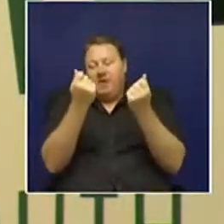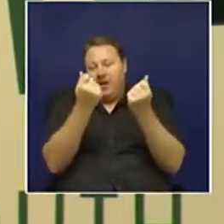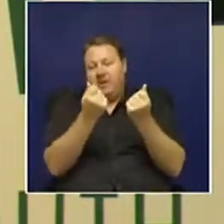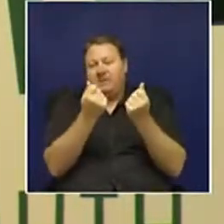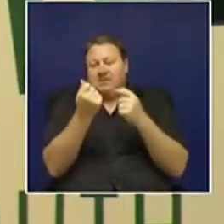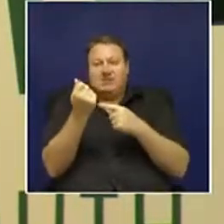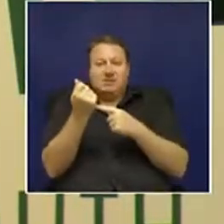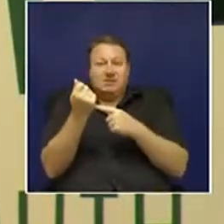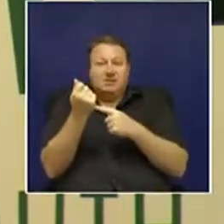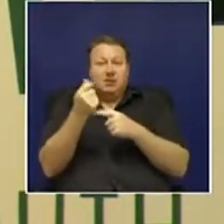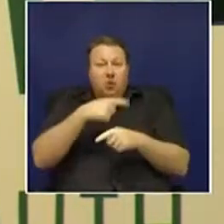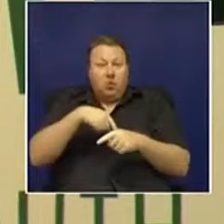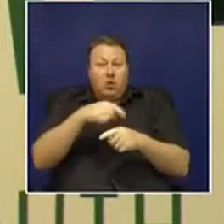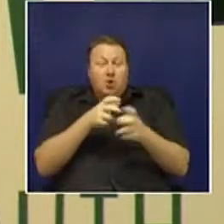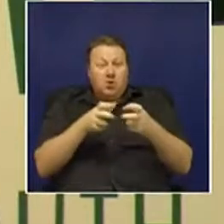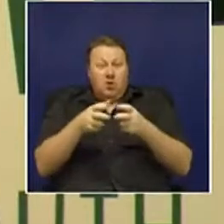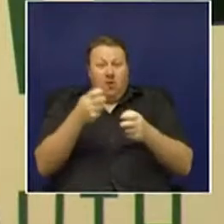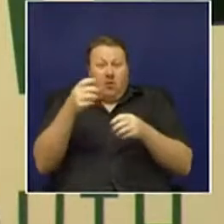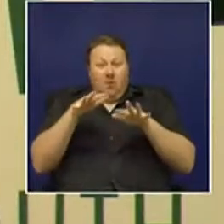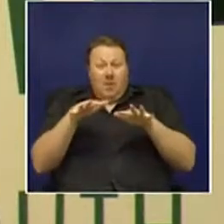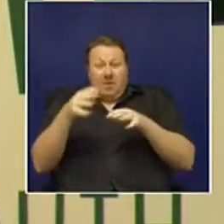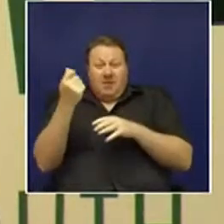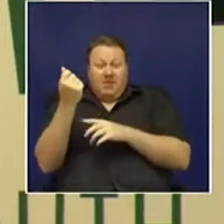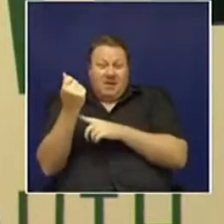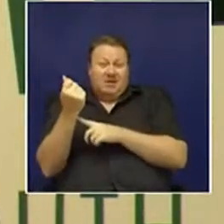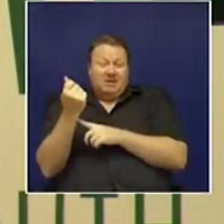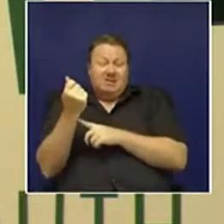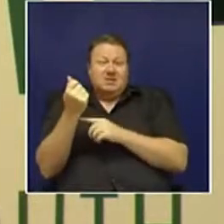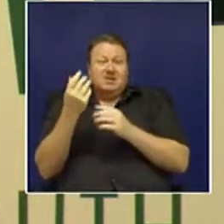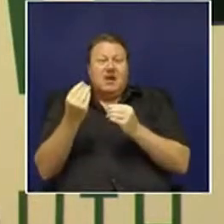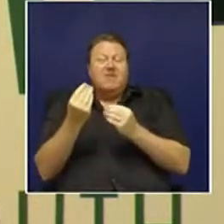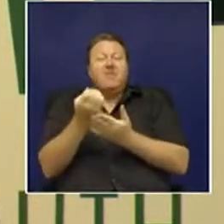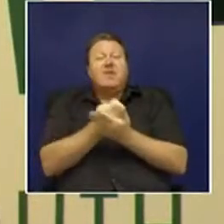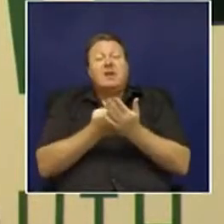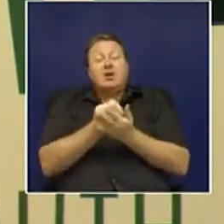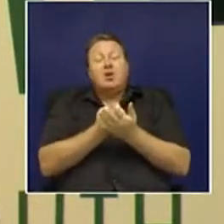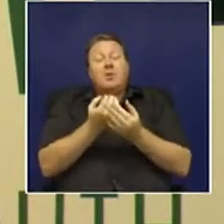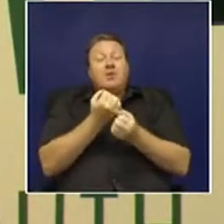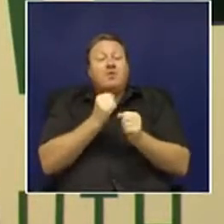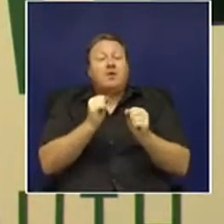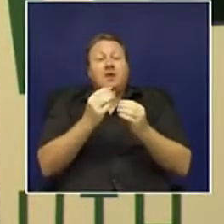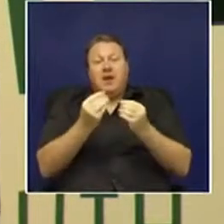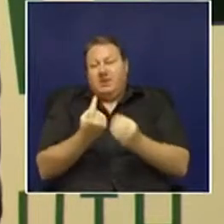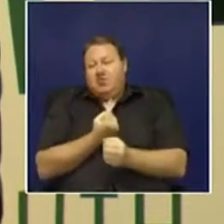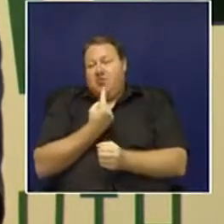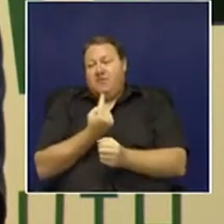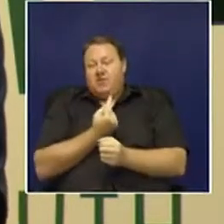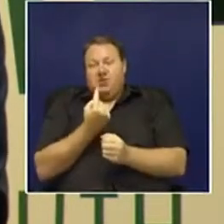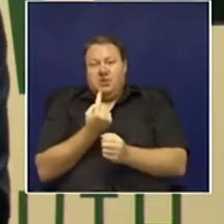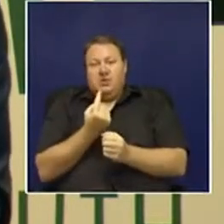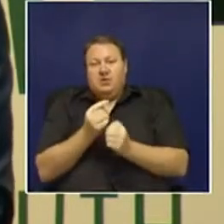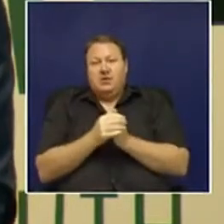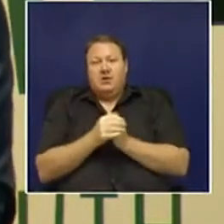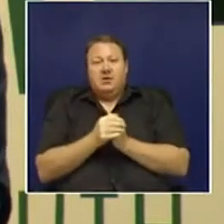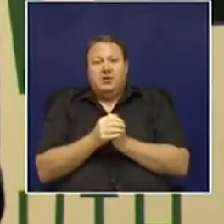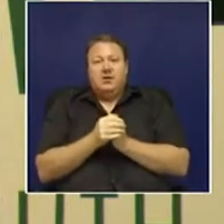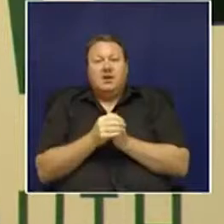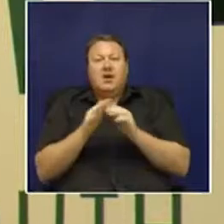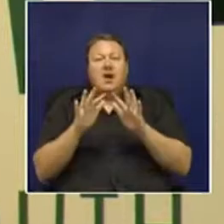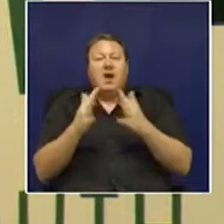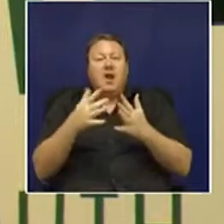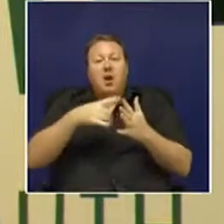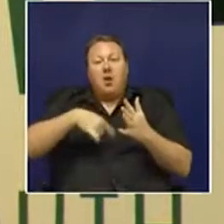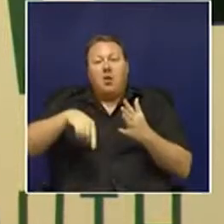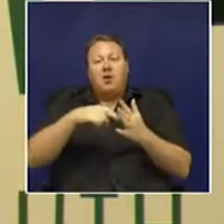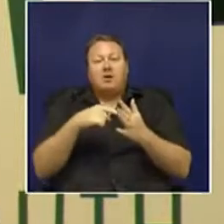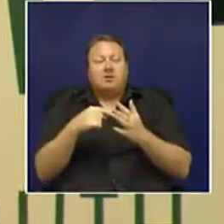great degree of economic freedom and sovereignty. It is this sovereignty that gradually frees us from